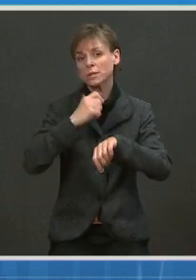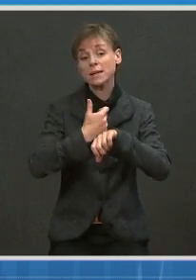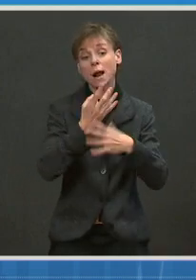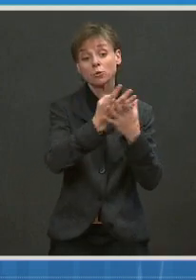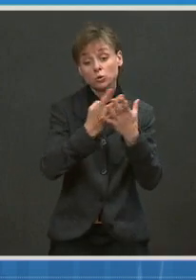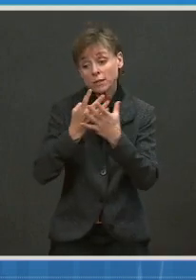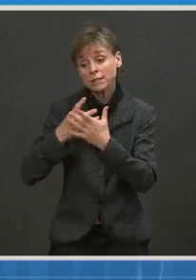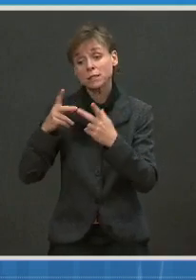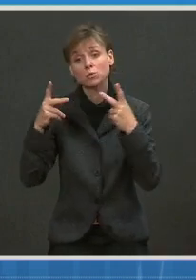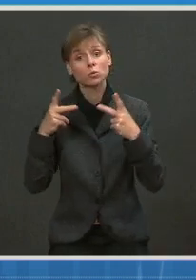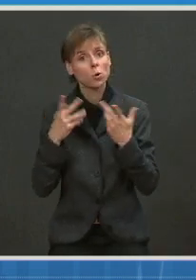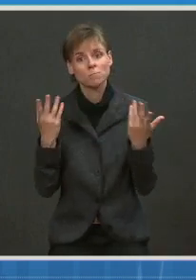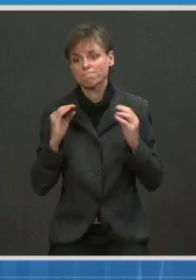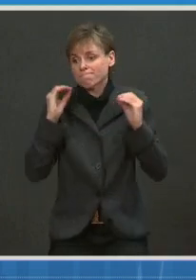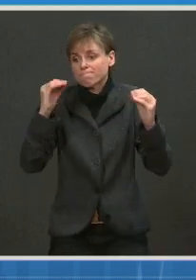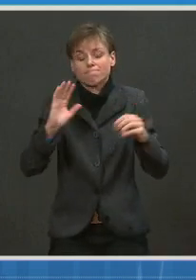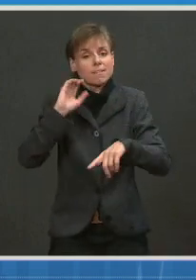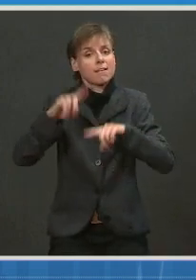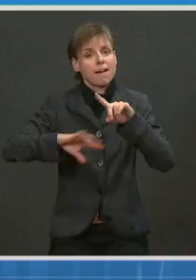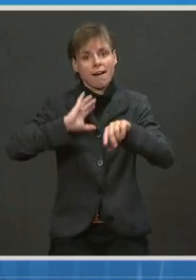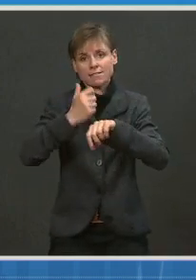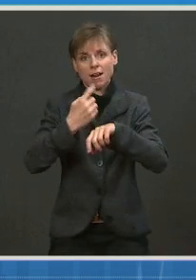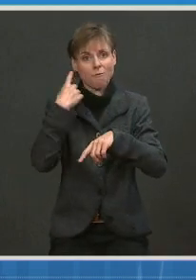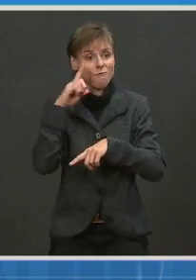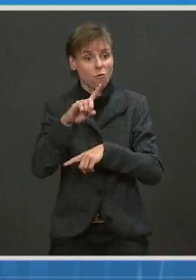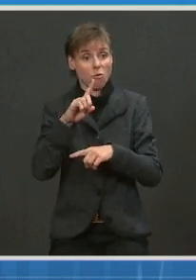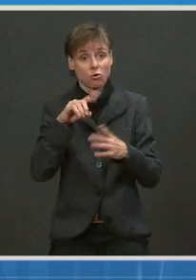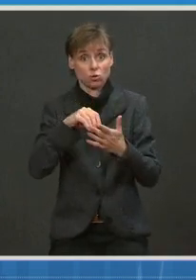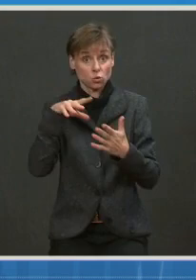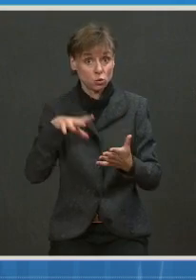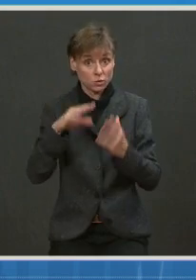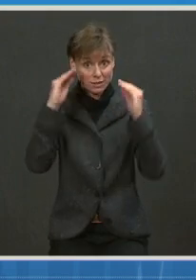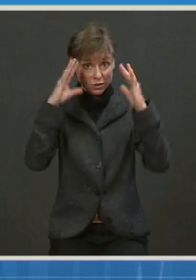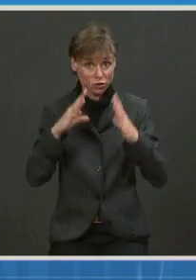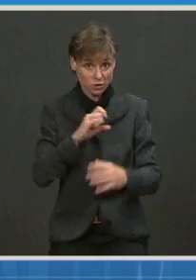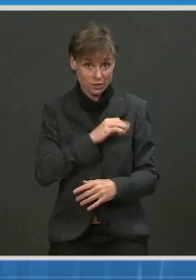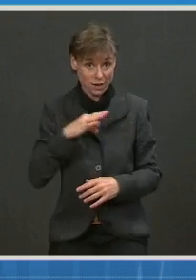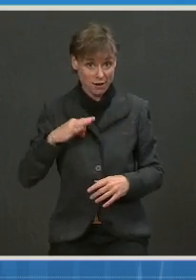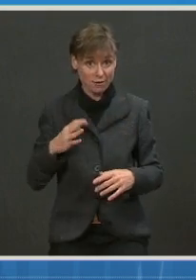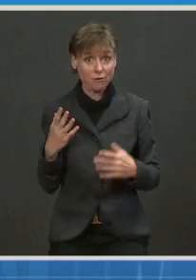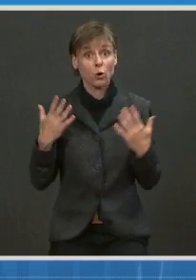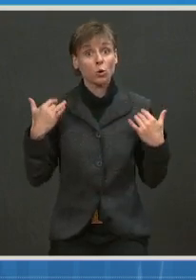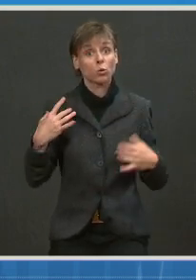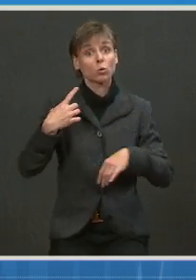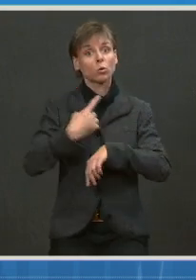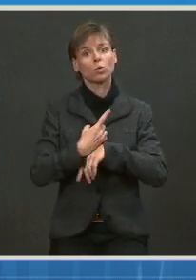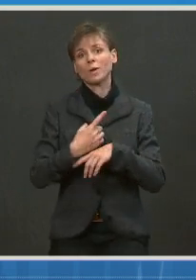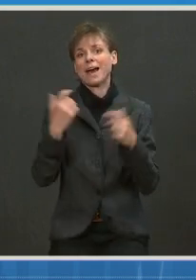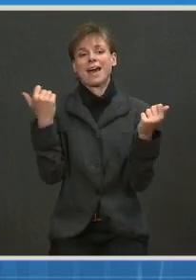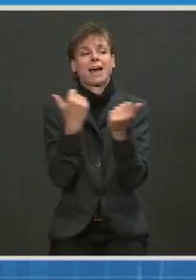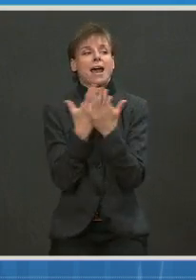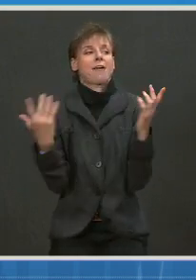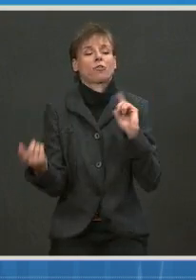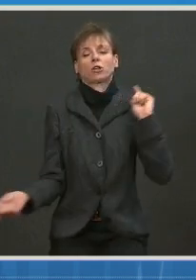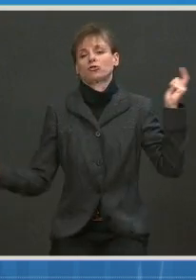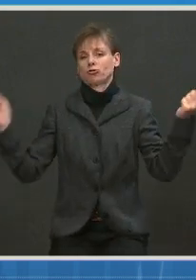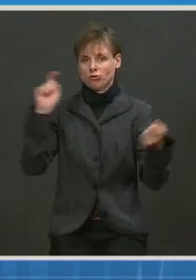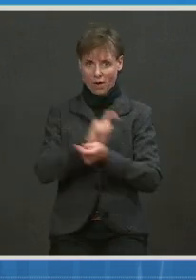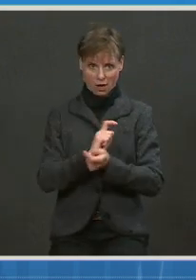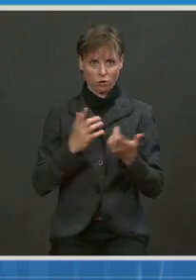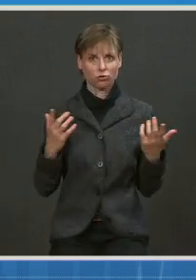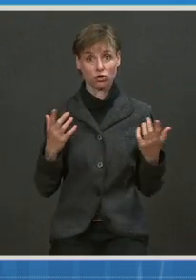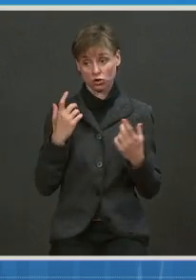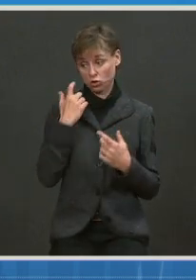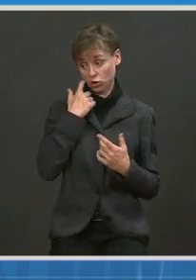programs for students, teachers, and staff to help keep COVID out of our schools. Today, that all changes. Earlier today, the Department